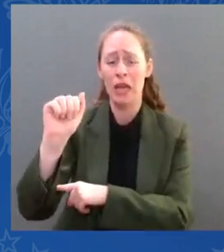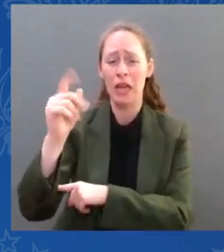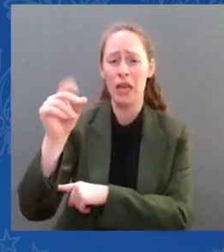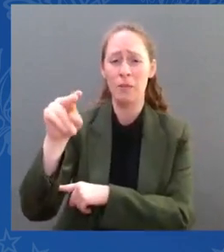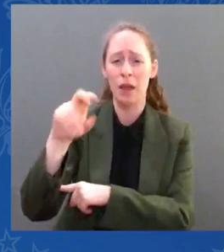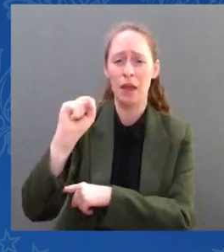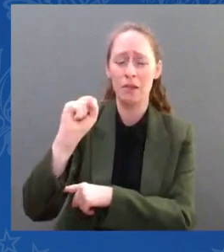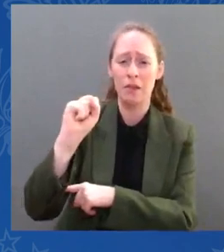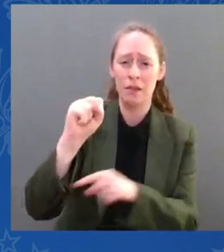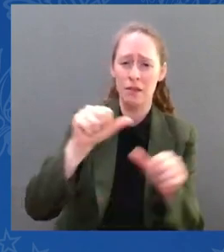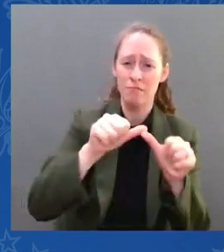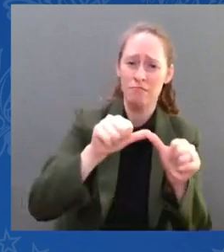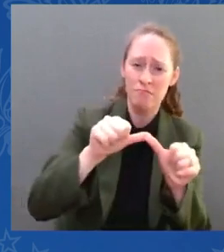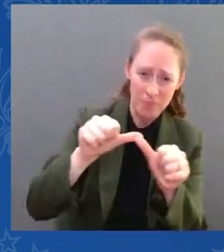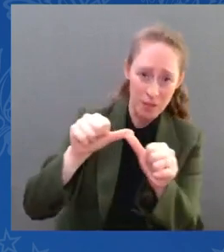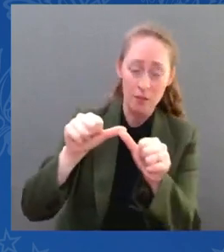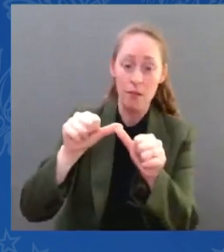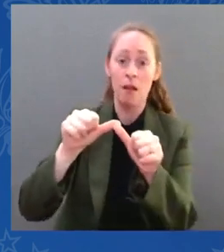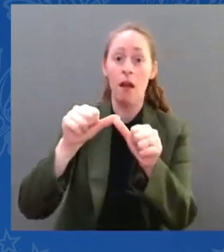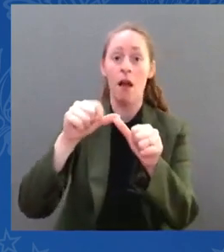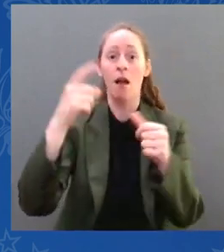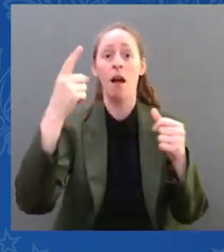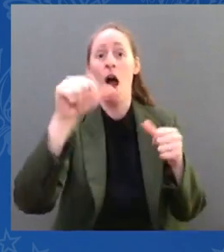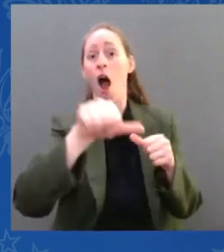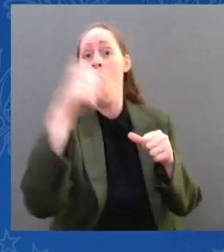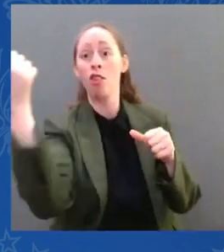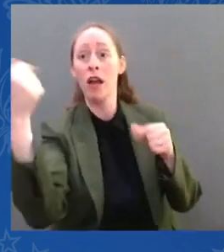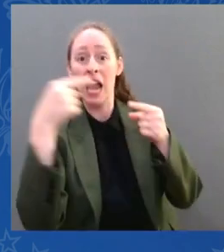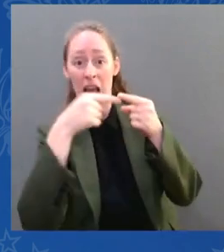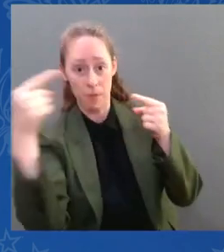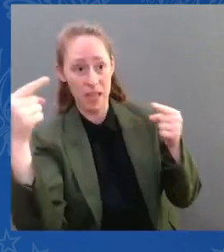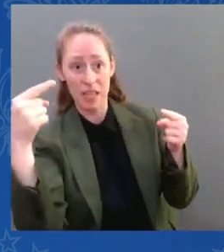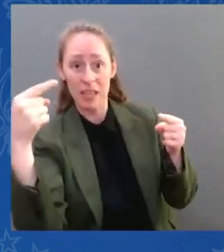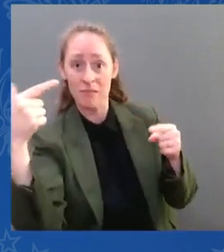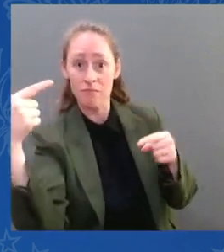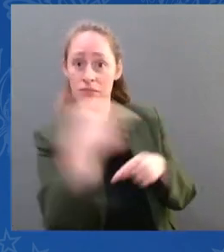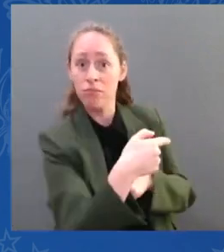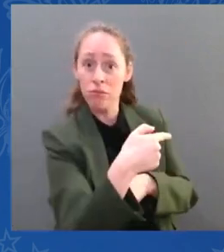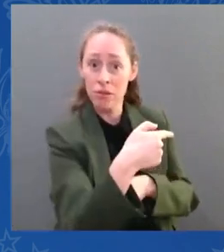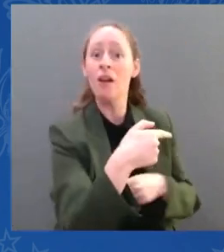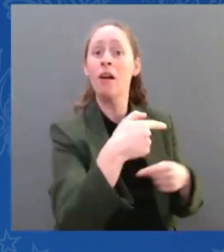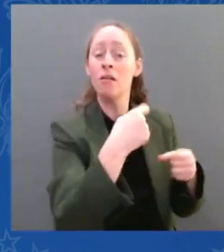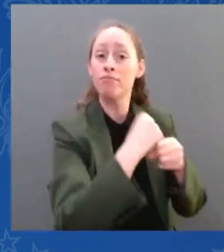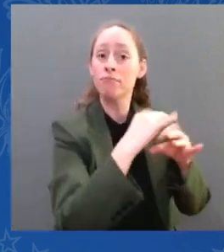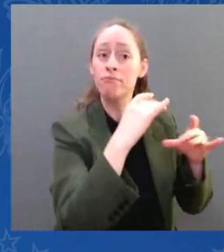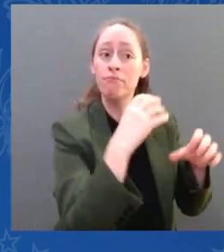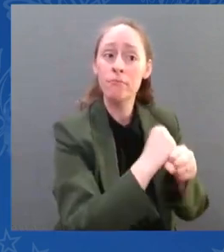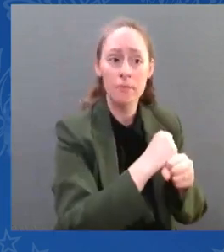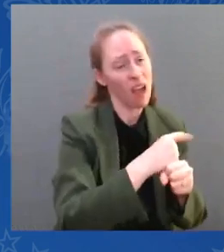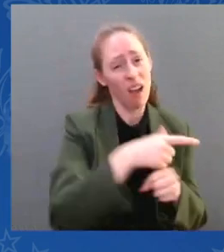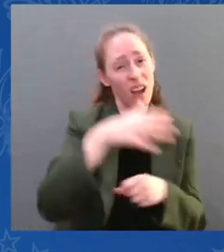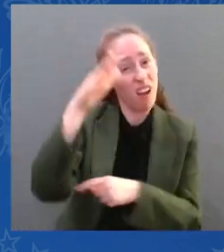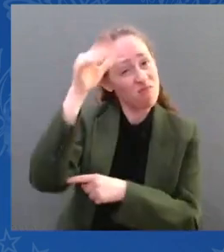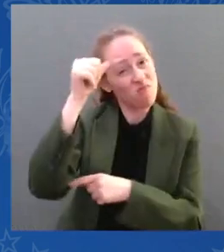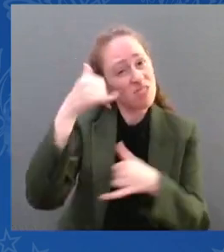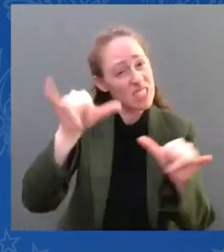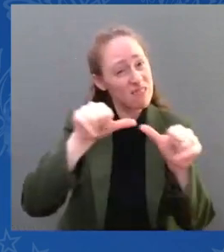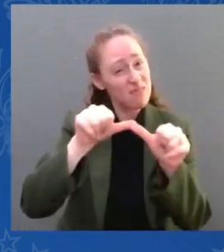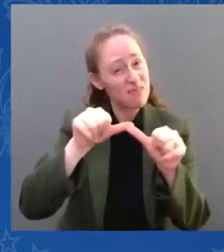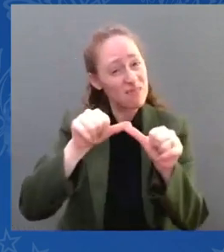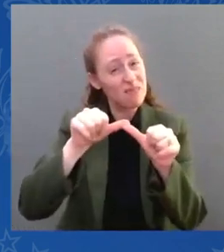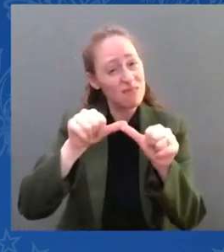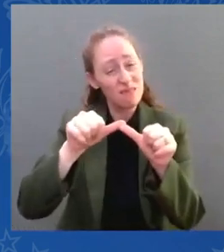load onto the medevac helicopter, he complied. This I find amazing, only to crawl right back off the other